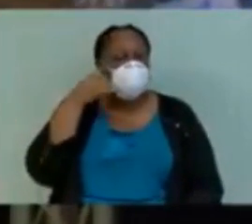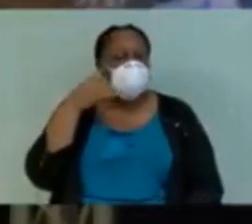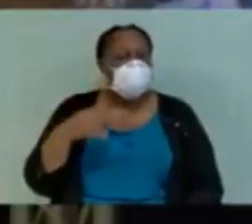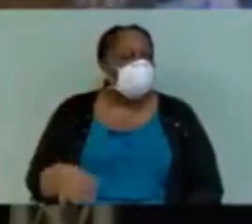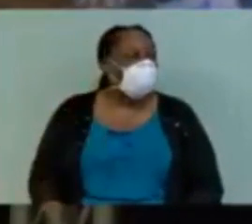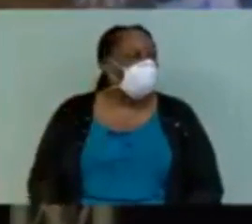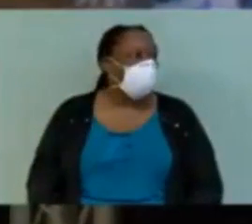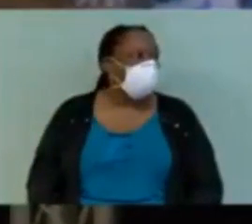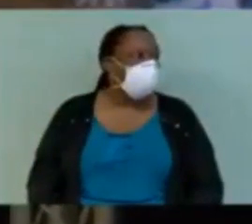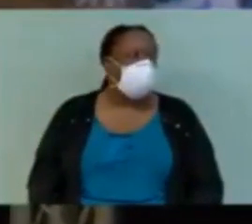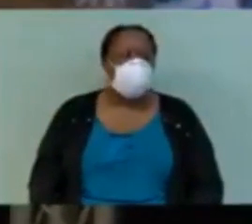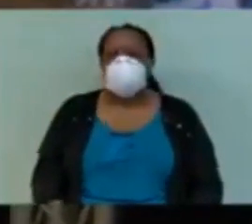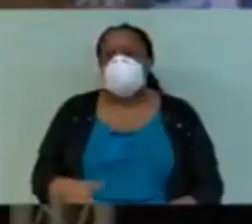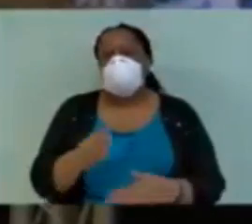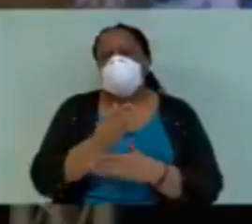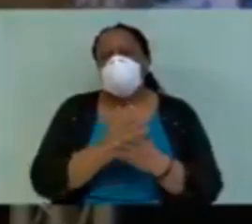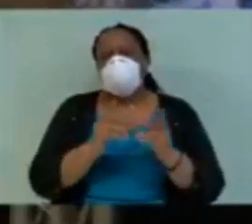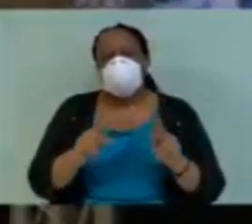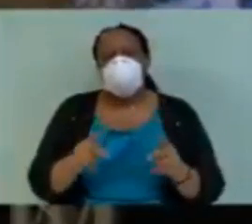St. Kitts, 3 on Nevis.